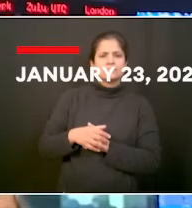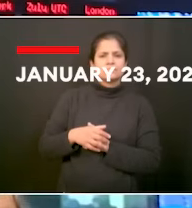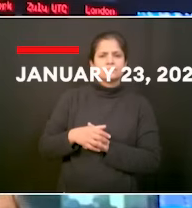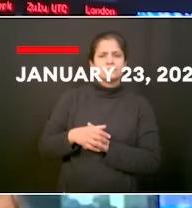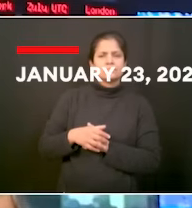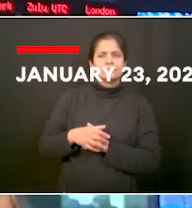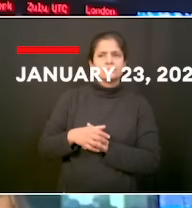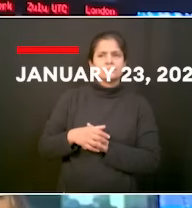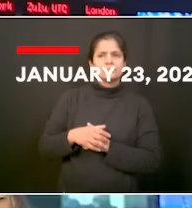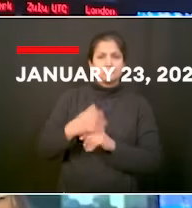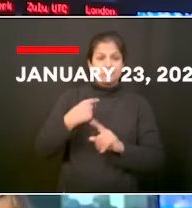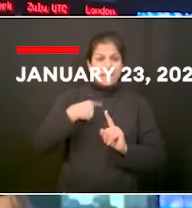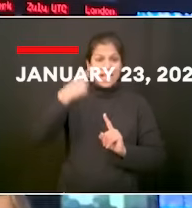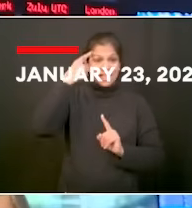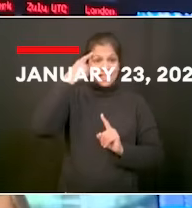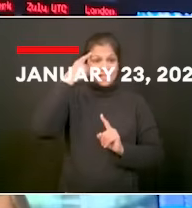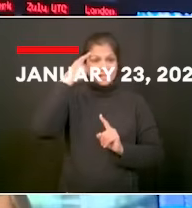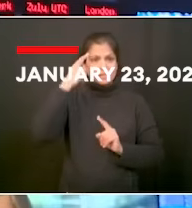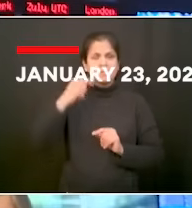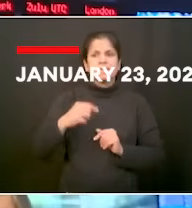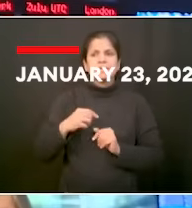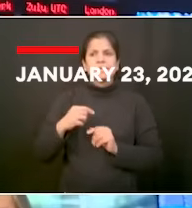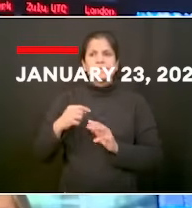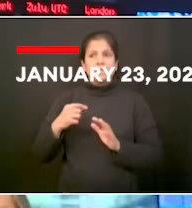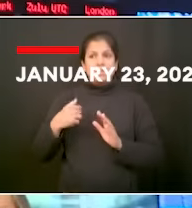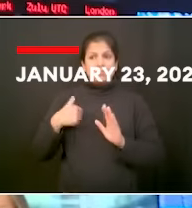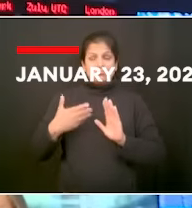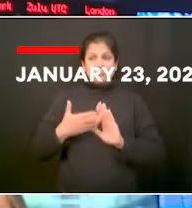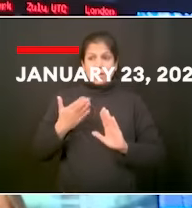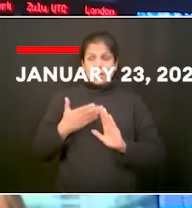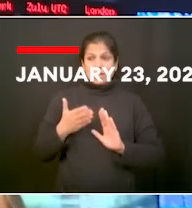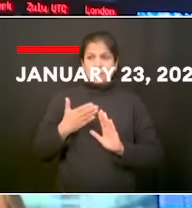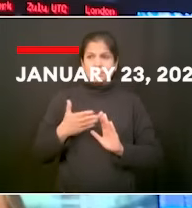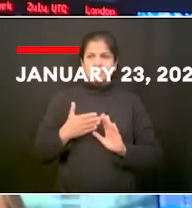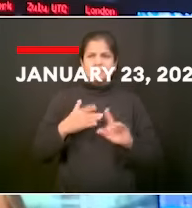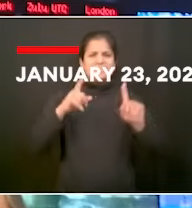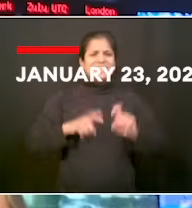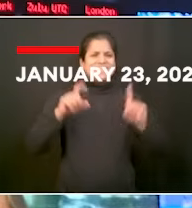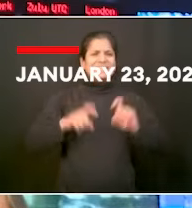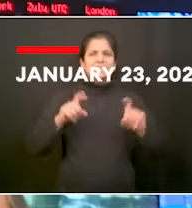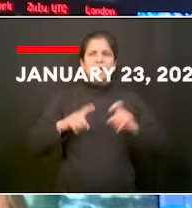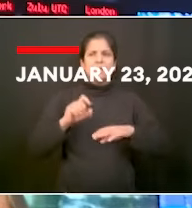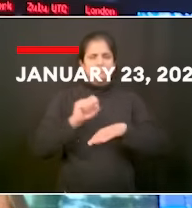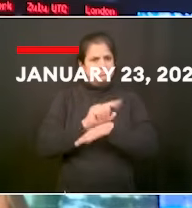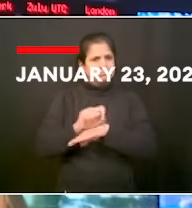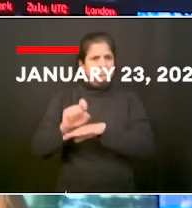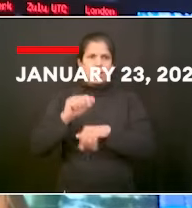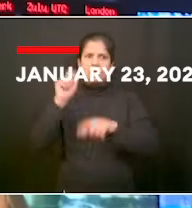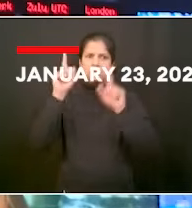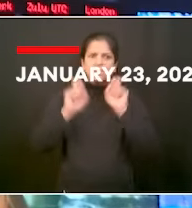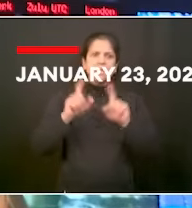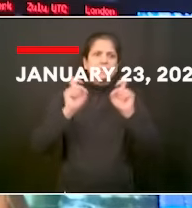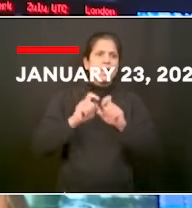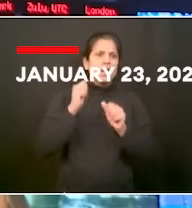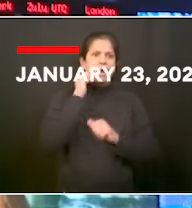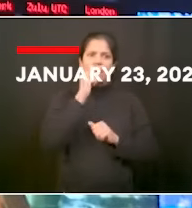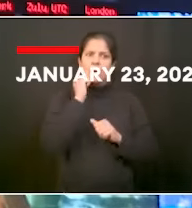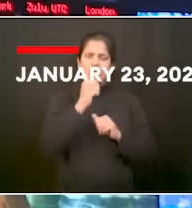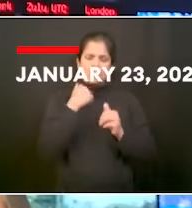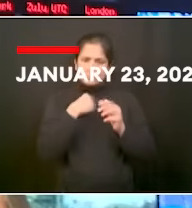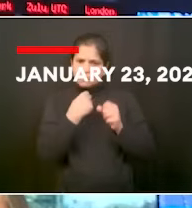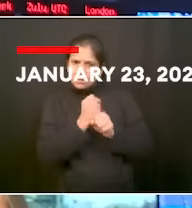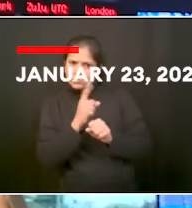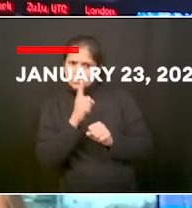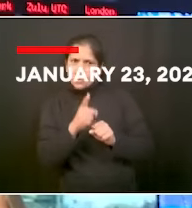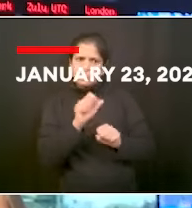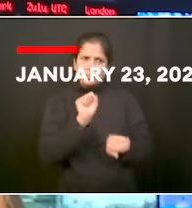have simulations that we're running all the time, and the stress tests have, most recent ones have been in December. All right, we'll go to Dave